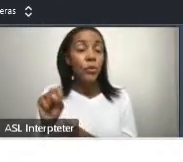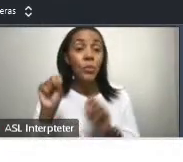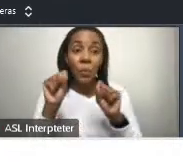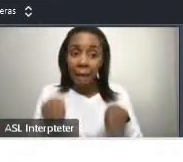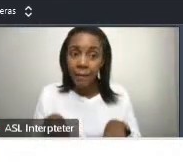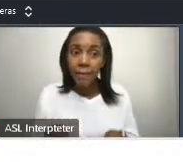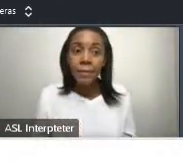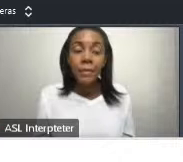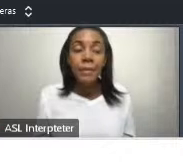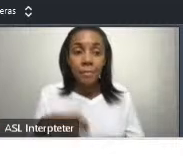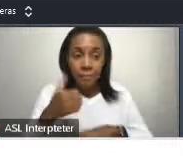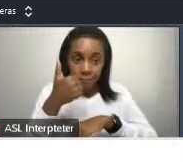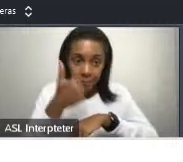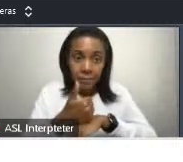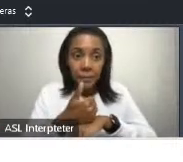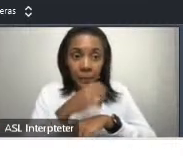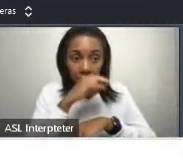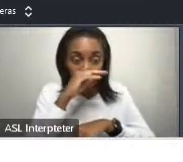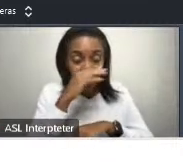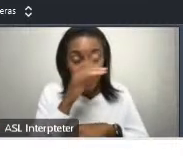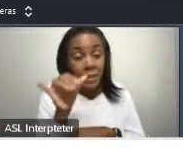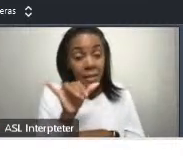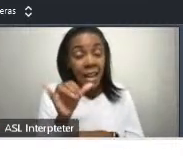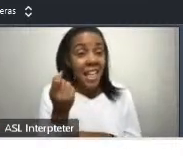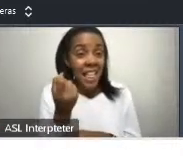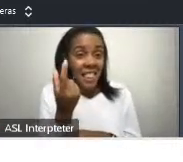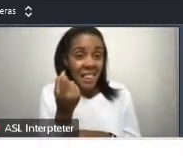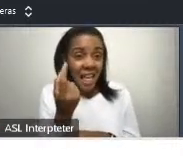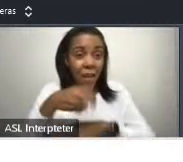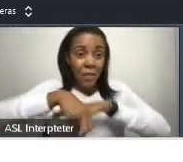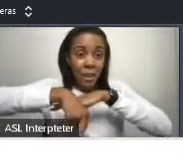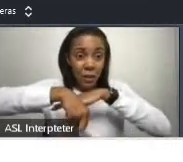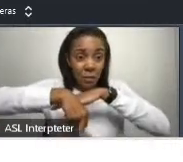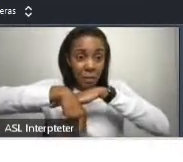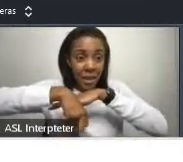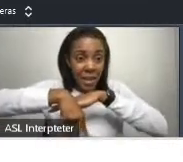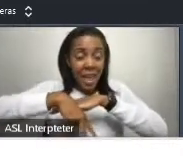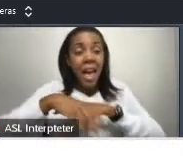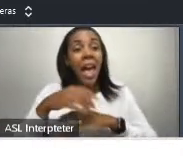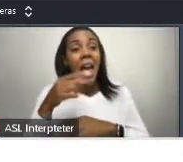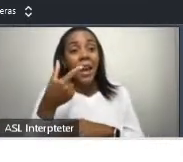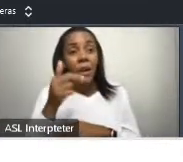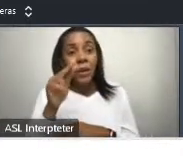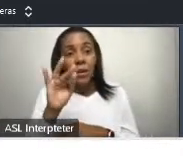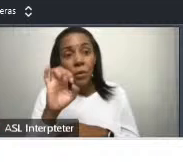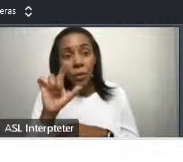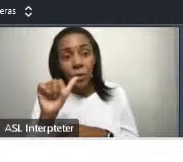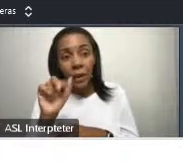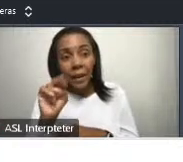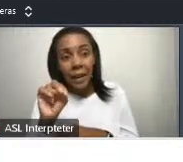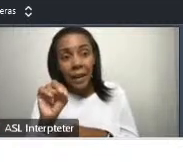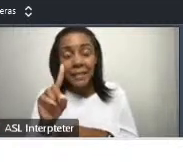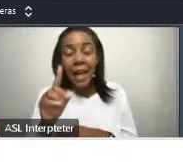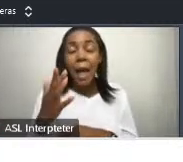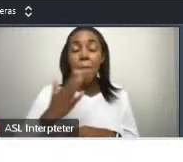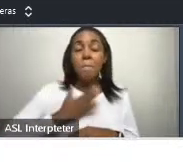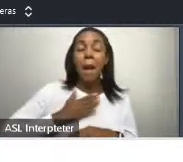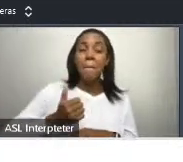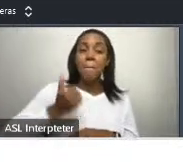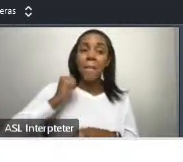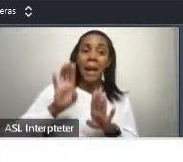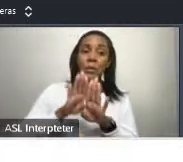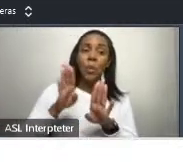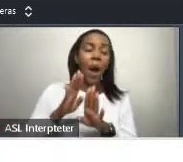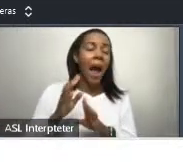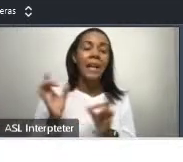sir. Because like I said, at 11 or 12 o'clock at night when Graceland, hey, they're in my back door. I don't like